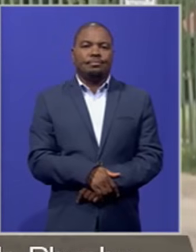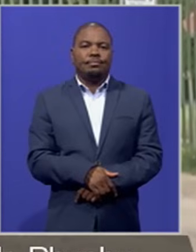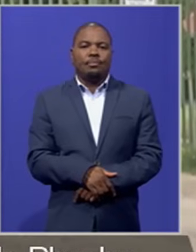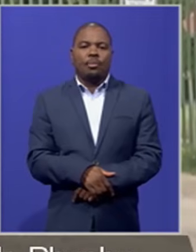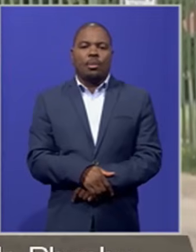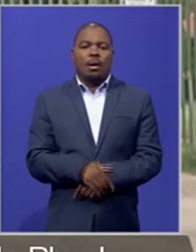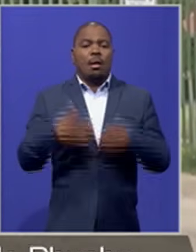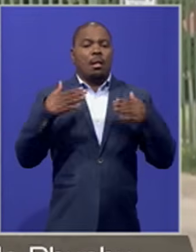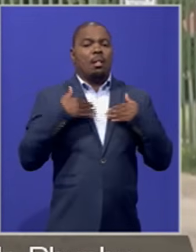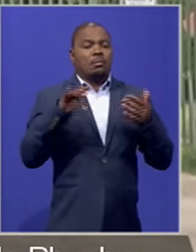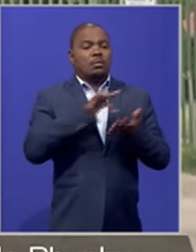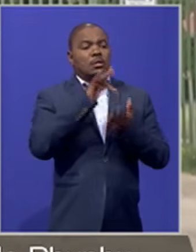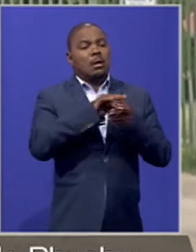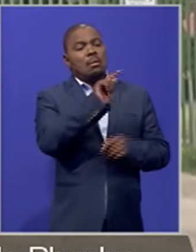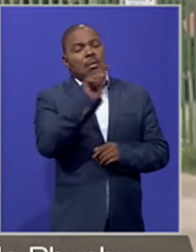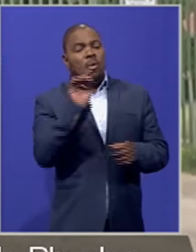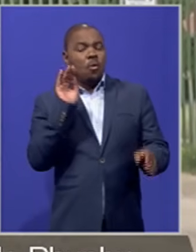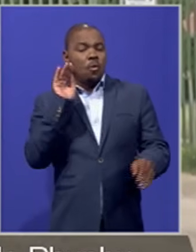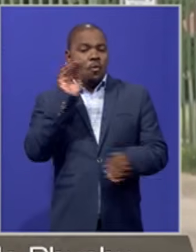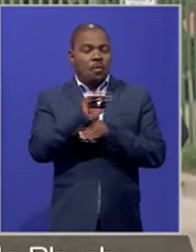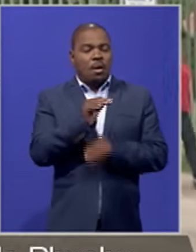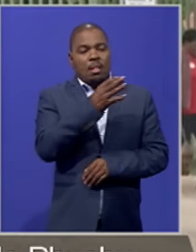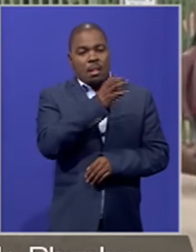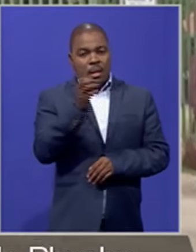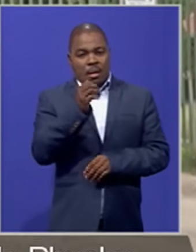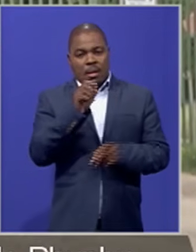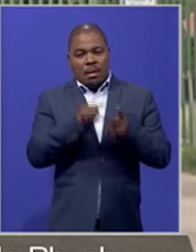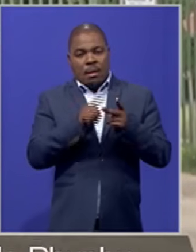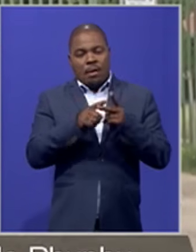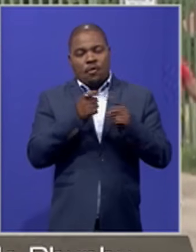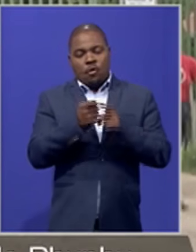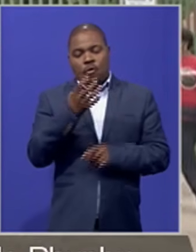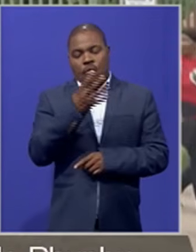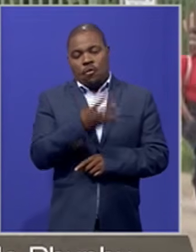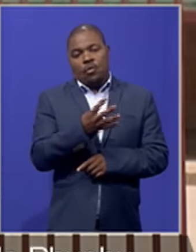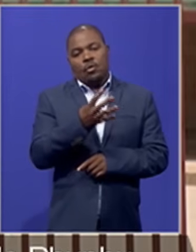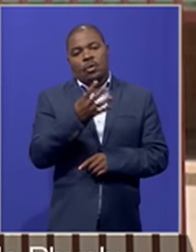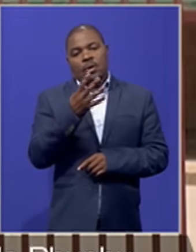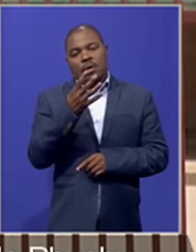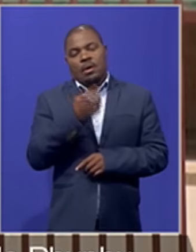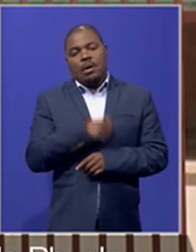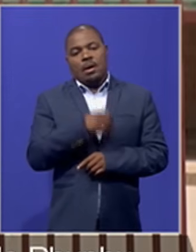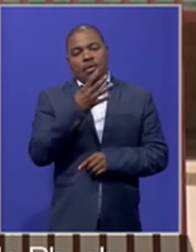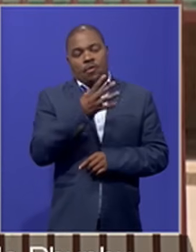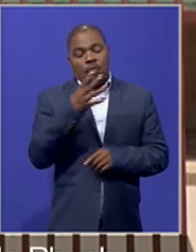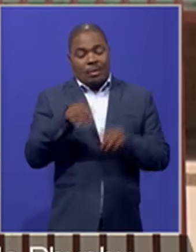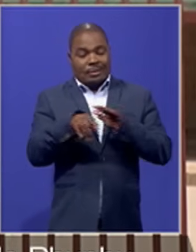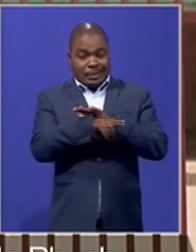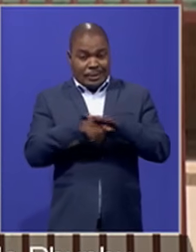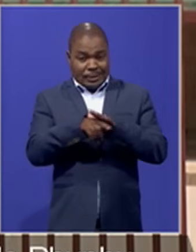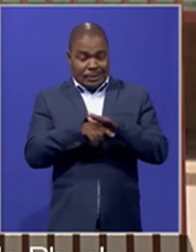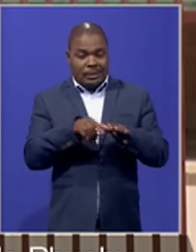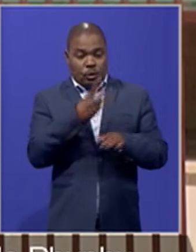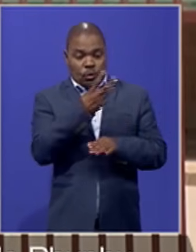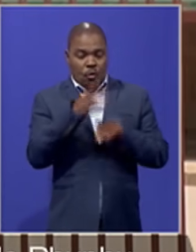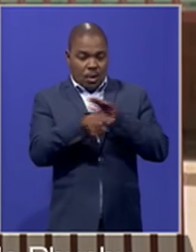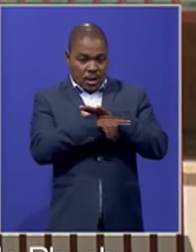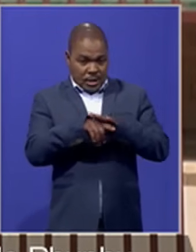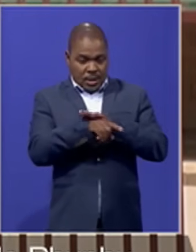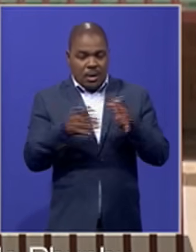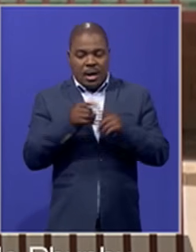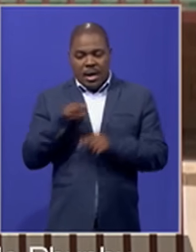Ditheo tsa boitekanelo di feta 300 mo didikeng di le 24 go ralala naga di baakanyeditswe go diragadiwa ga